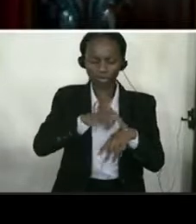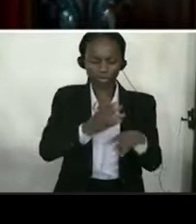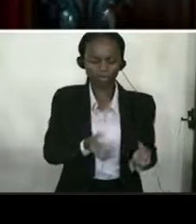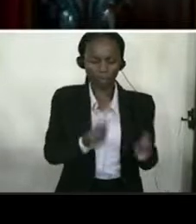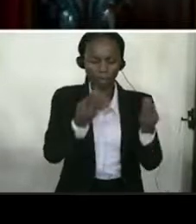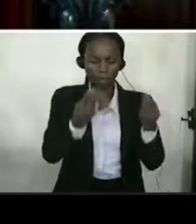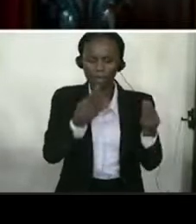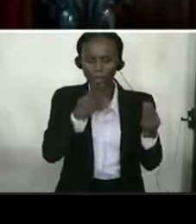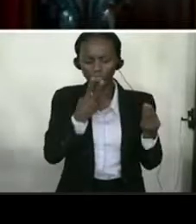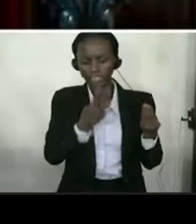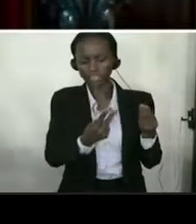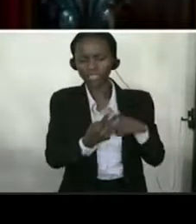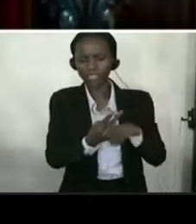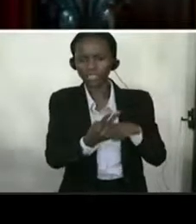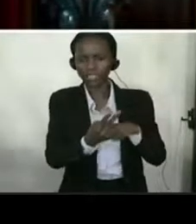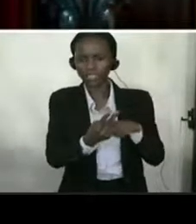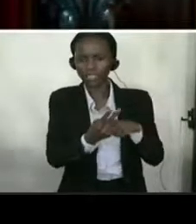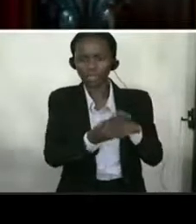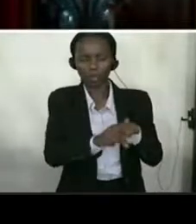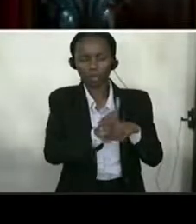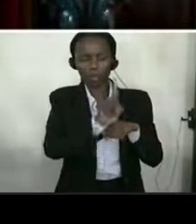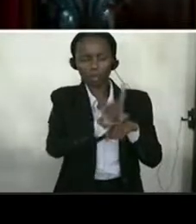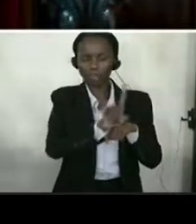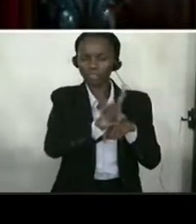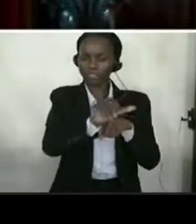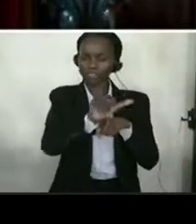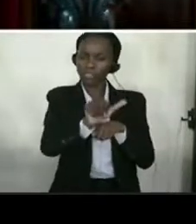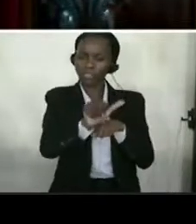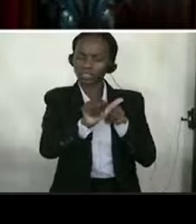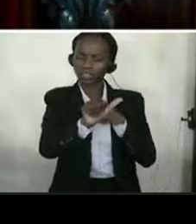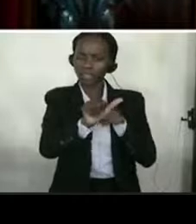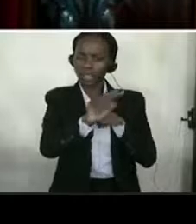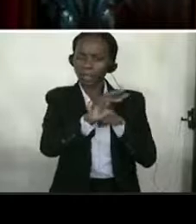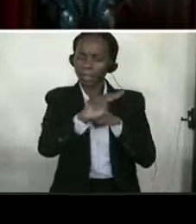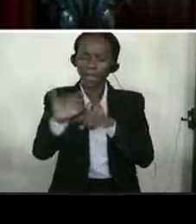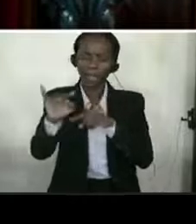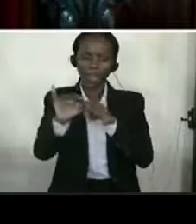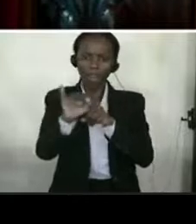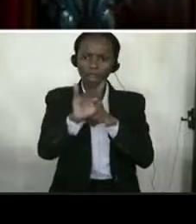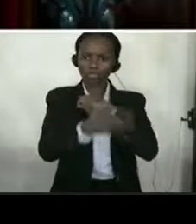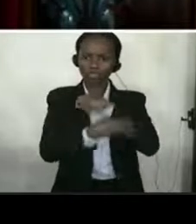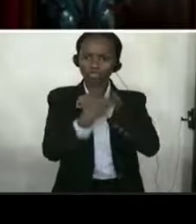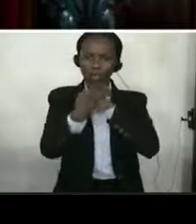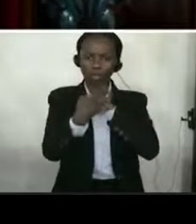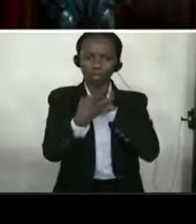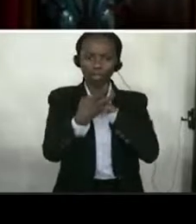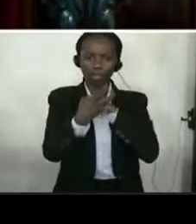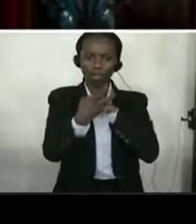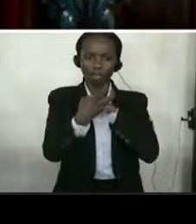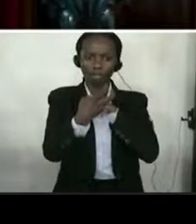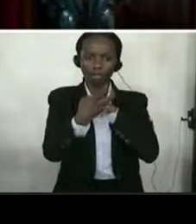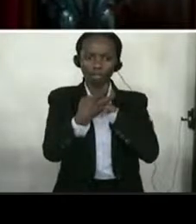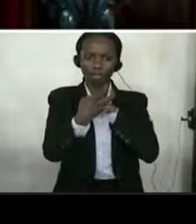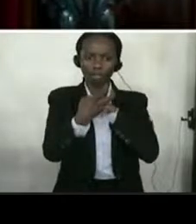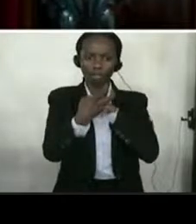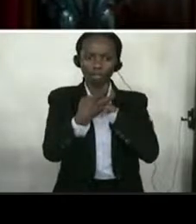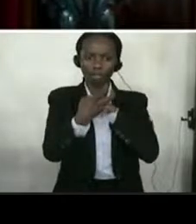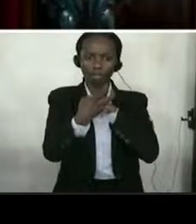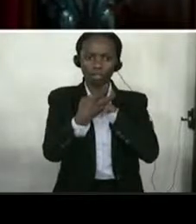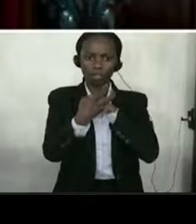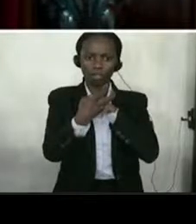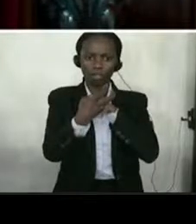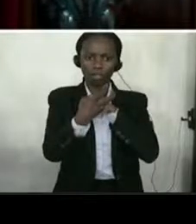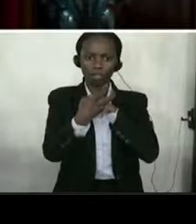investigation found evidence, but there is no case open with the police. We're waiting. Who are we waiting for?